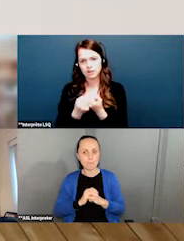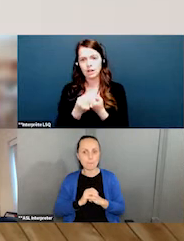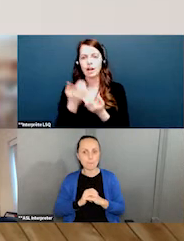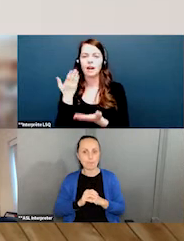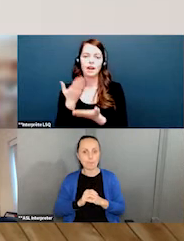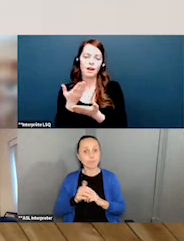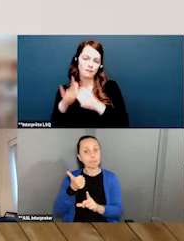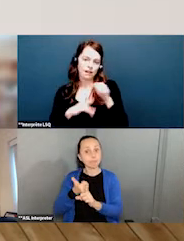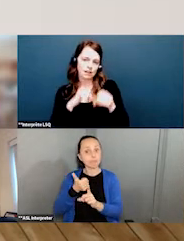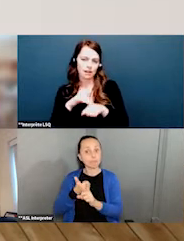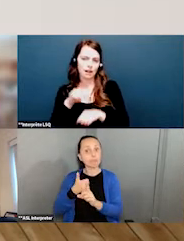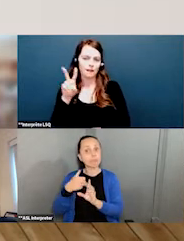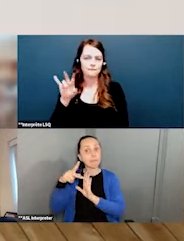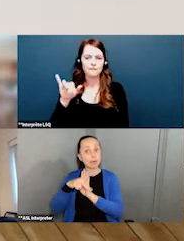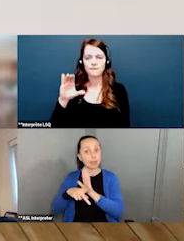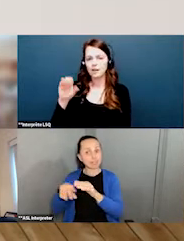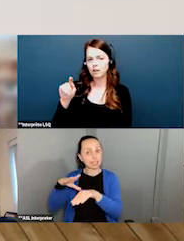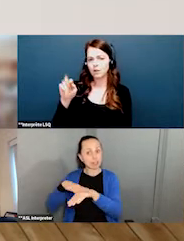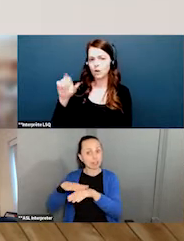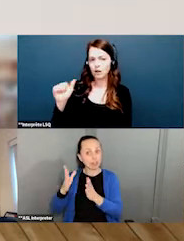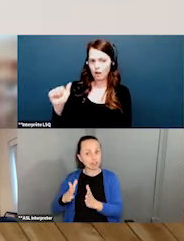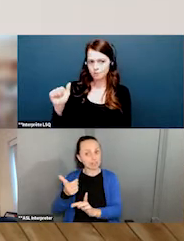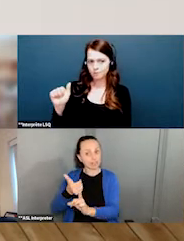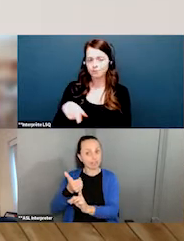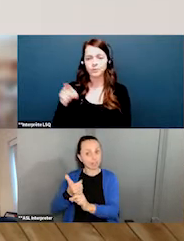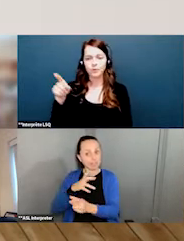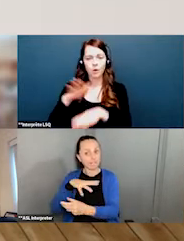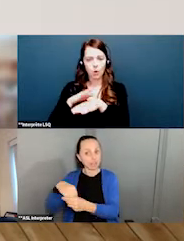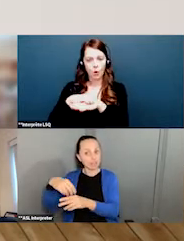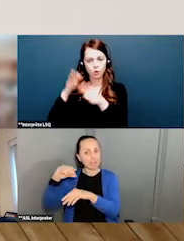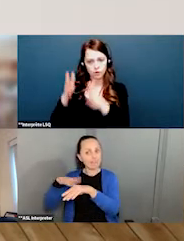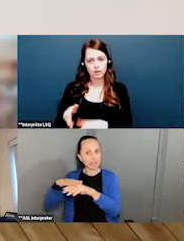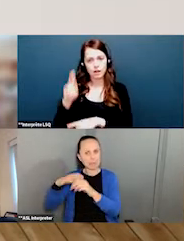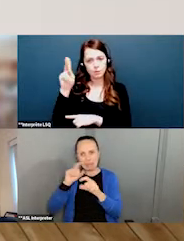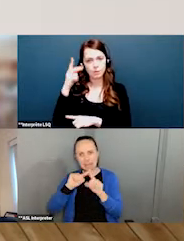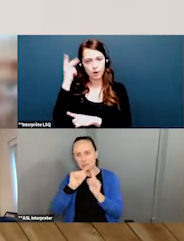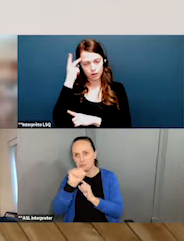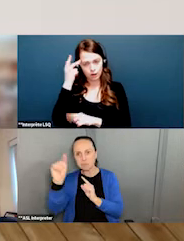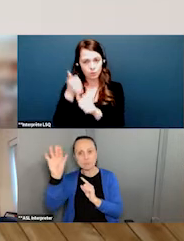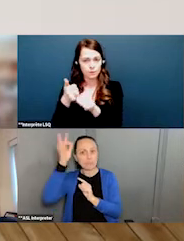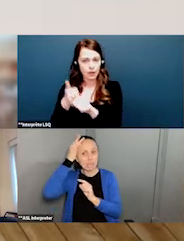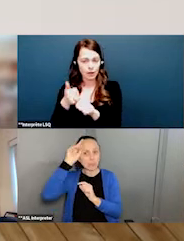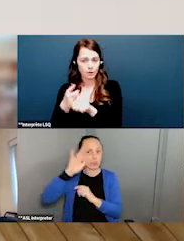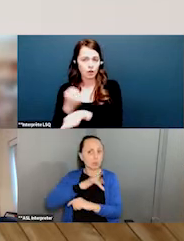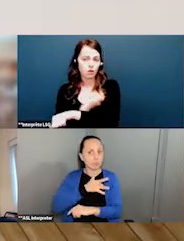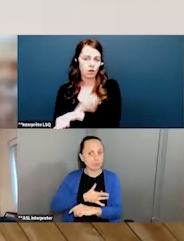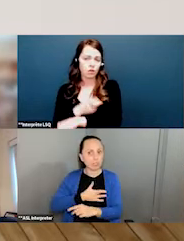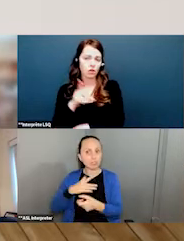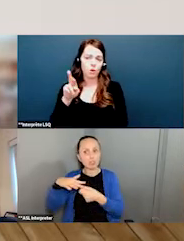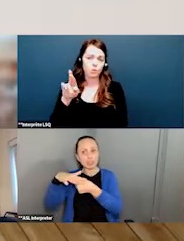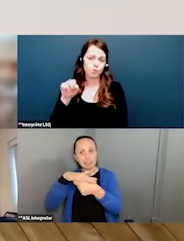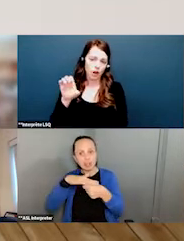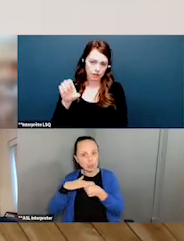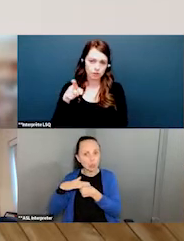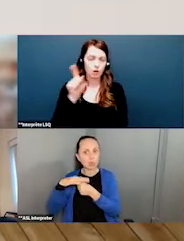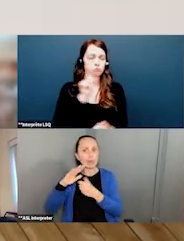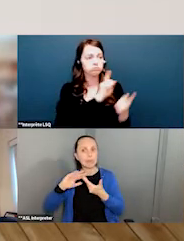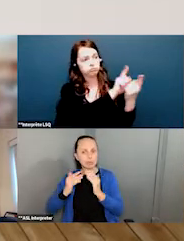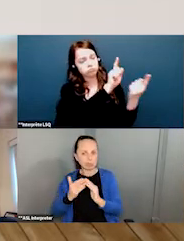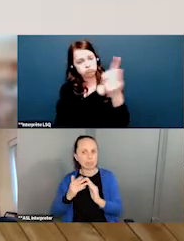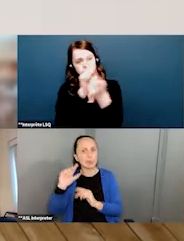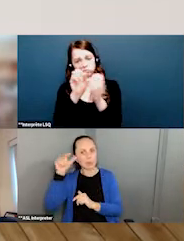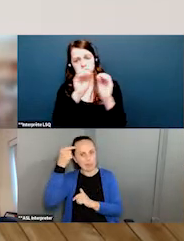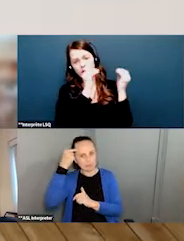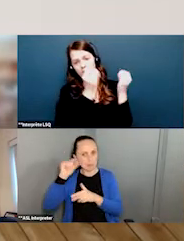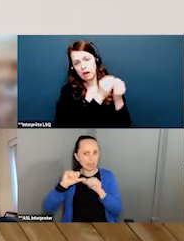a policy consultant, Dr. Prince has been an advisor to various federal, provincial, territorial, and municipal